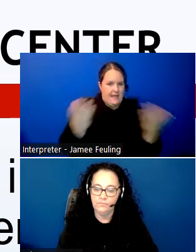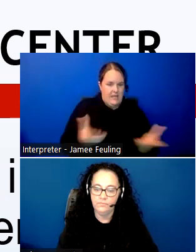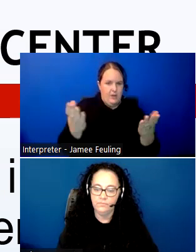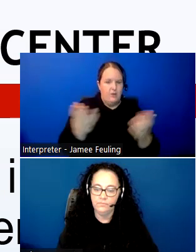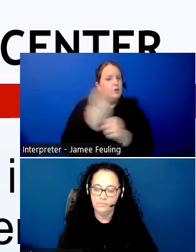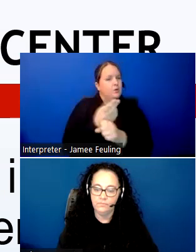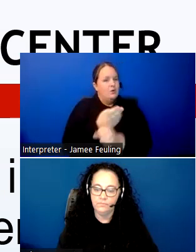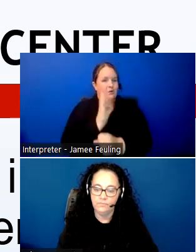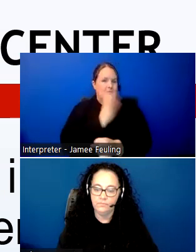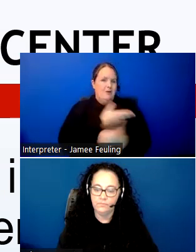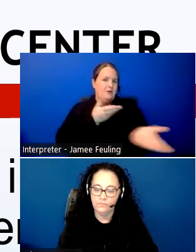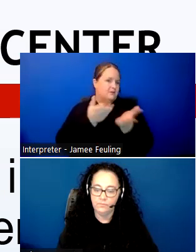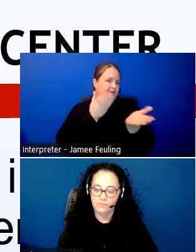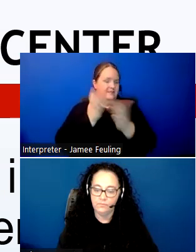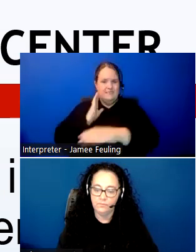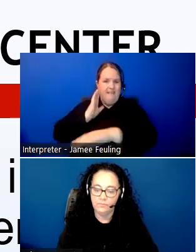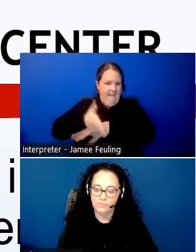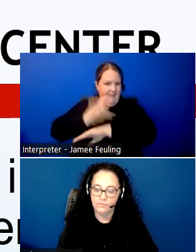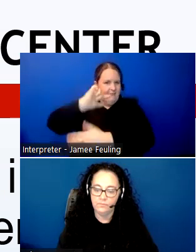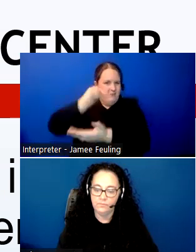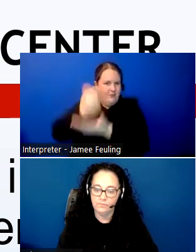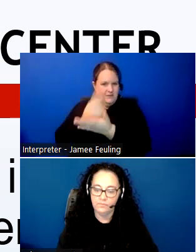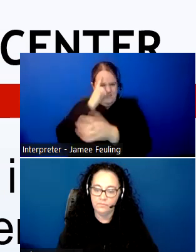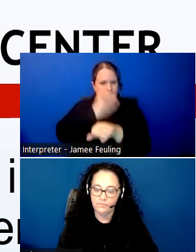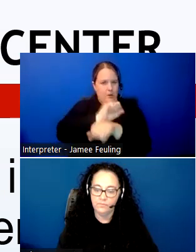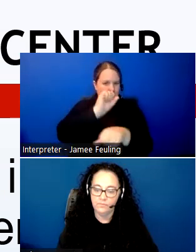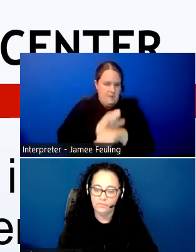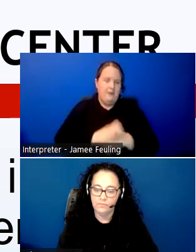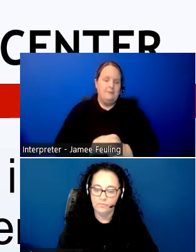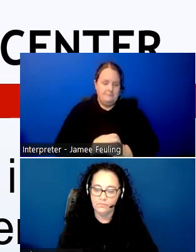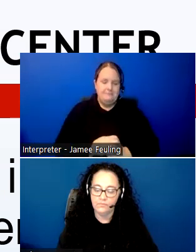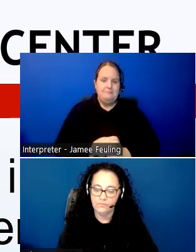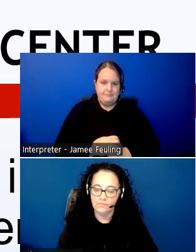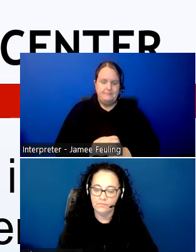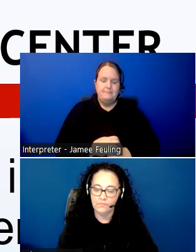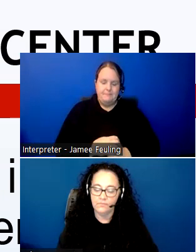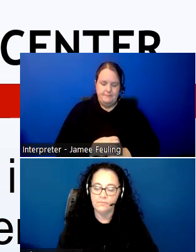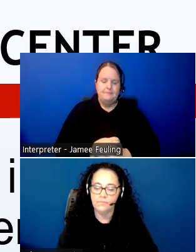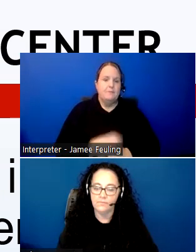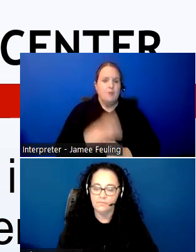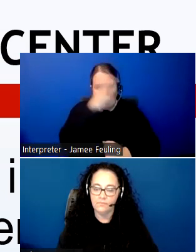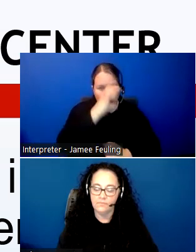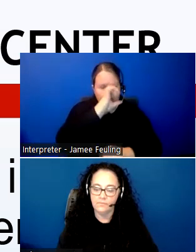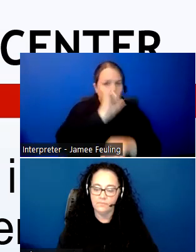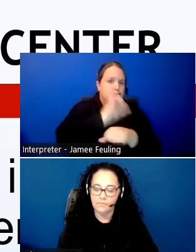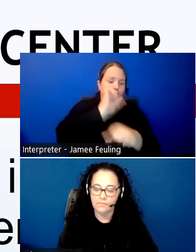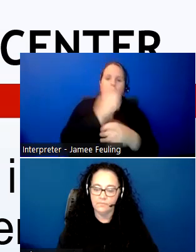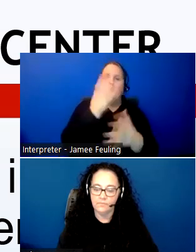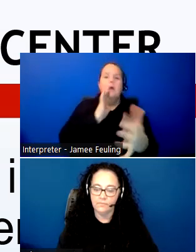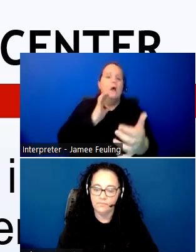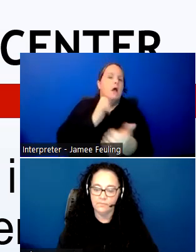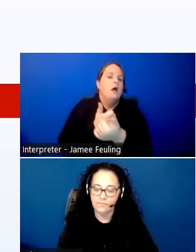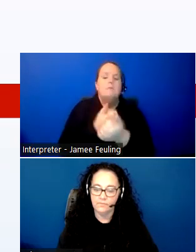our services for employment, for their employment needs, to look for jobs or maybe to update their